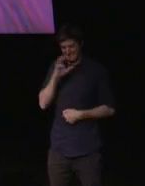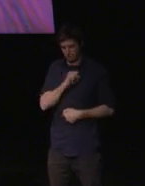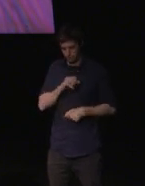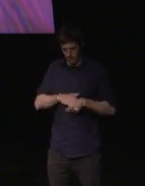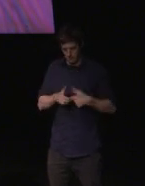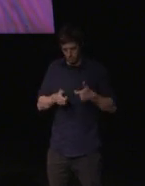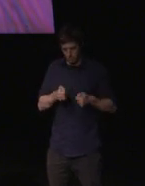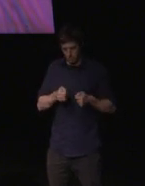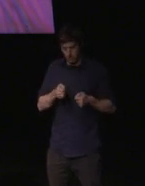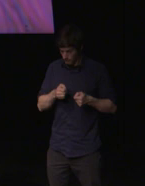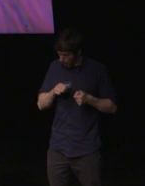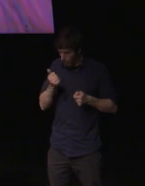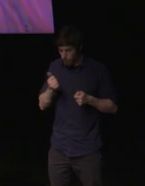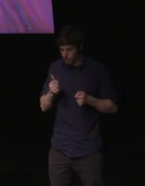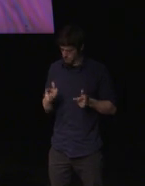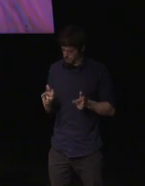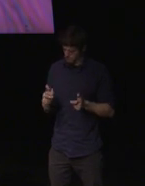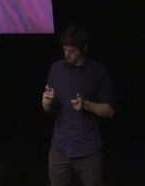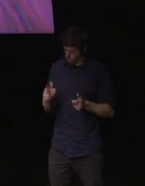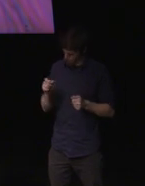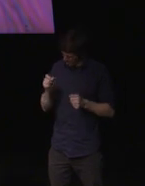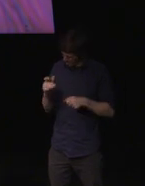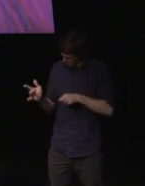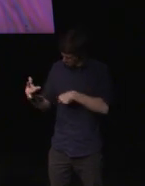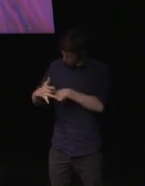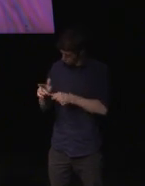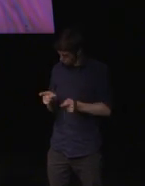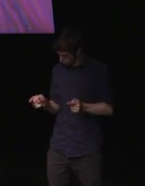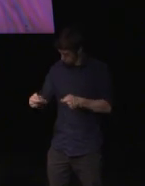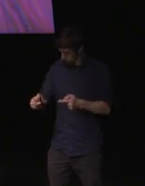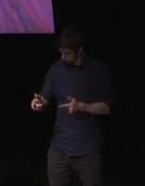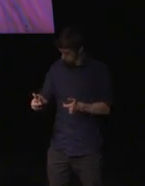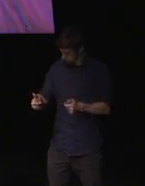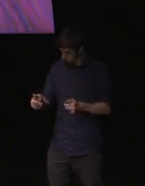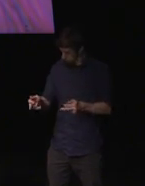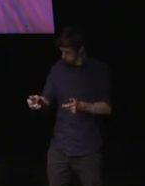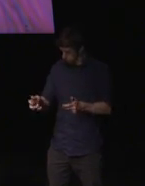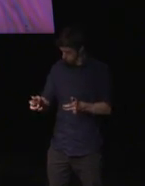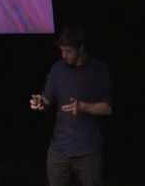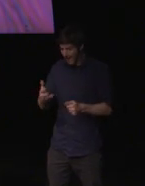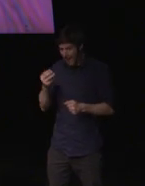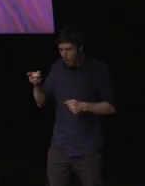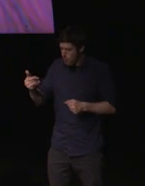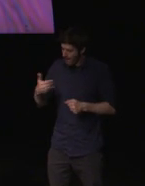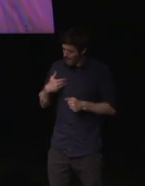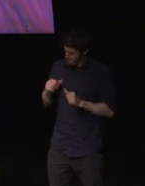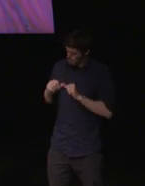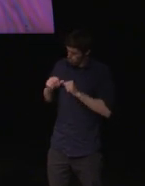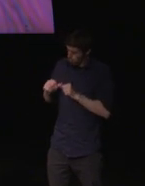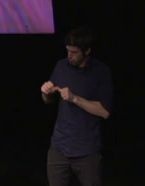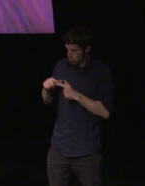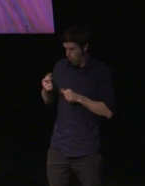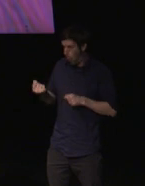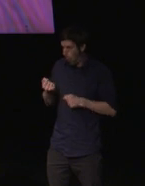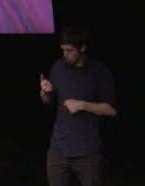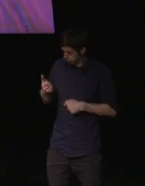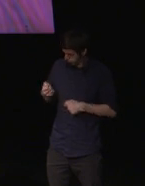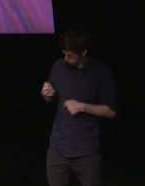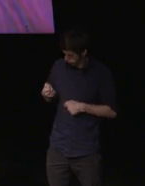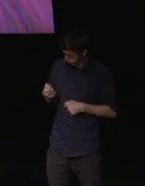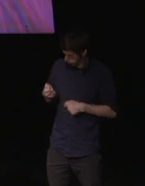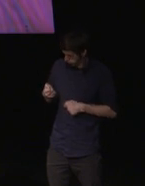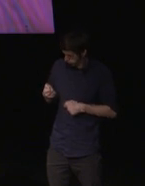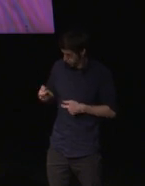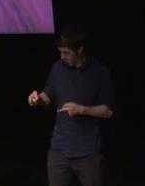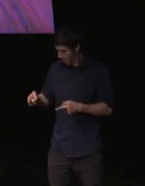to get around to those bumpers and triggers. And it also assumes that you have the endurance to hold it for long gaming periods. And sometimes that's a